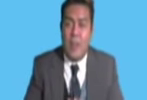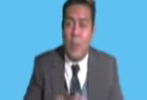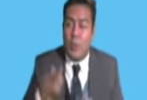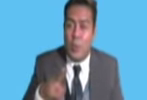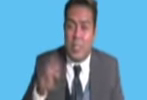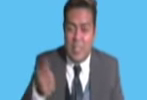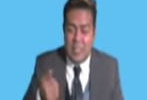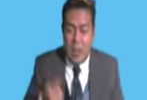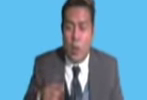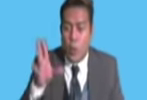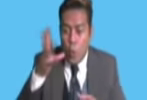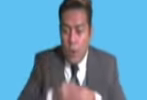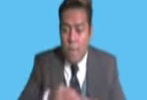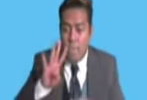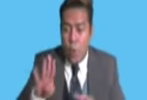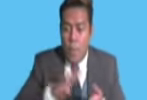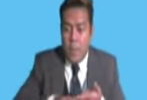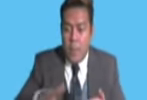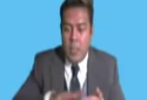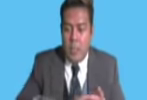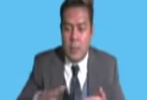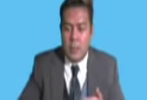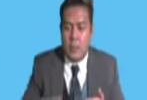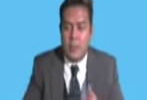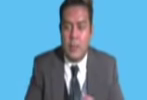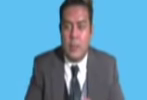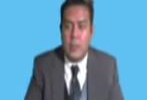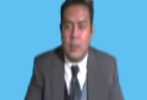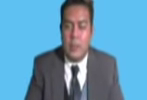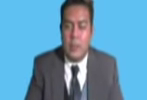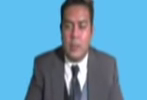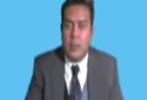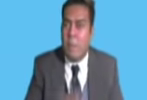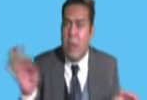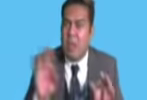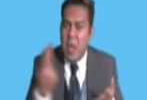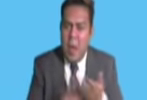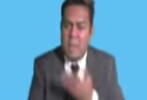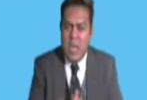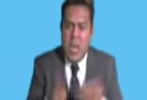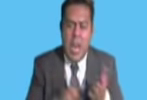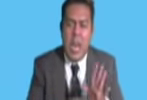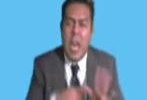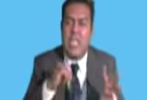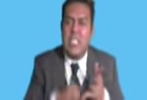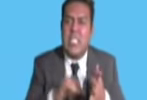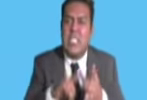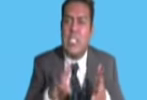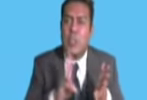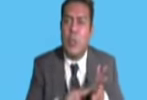budgets totaling 4 million, but nothing happened in Nasinu. And again this morning we heard there'd